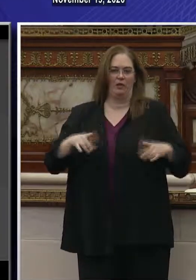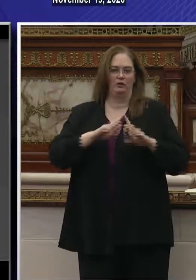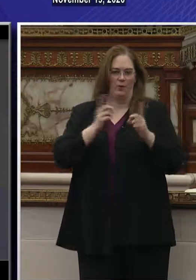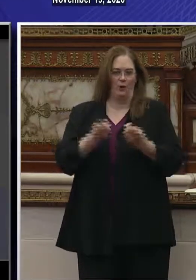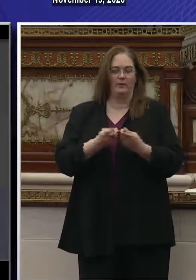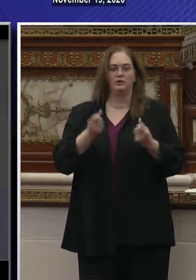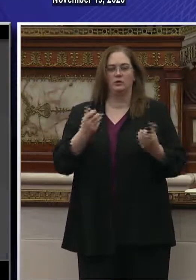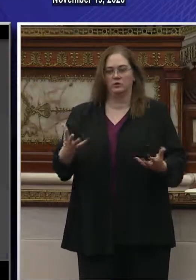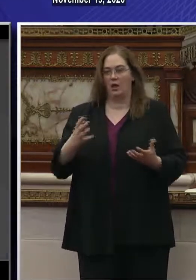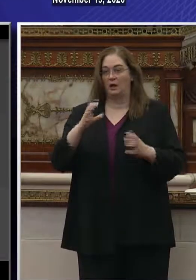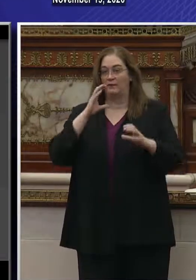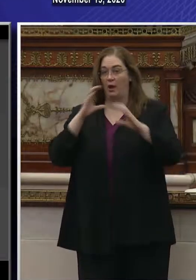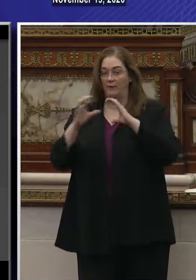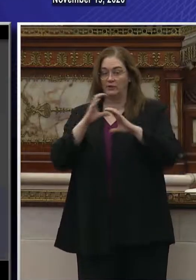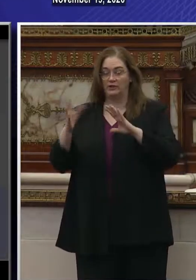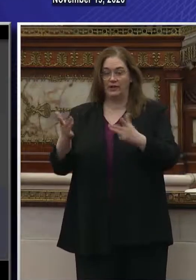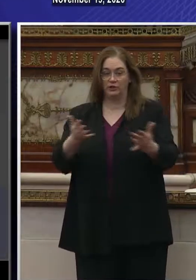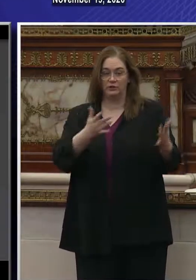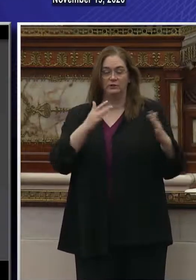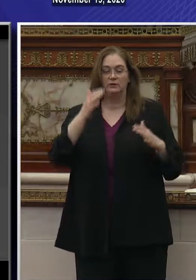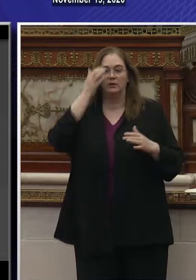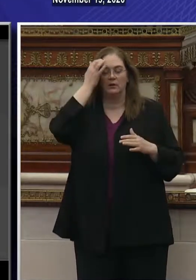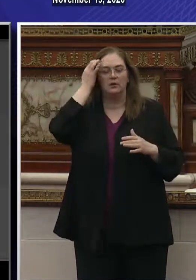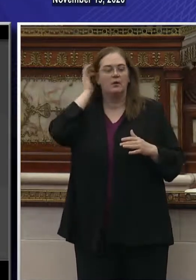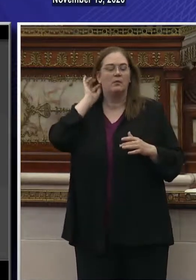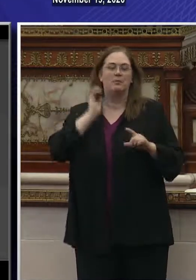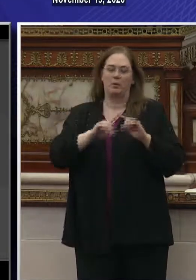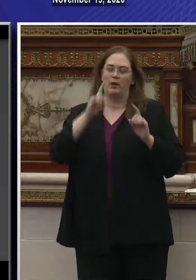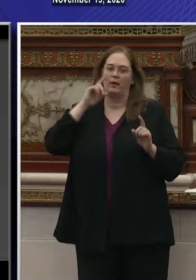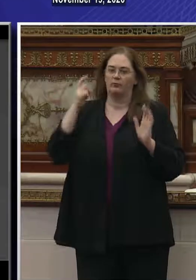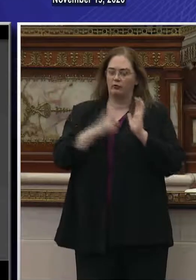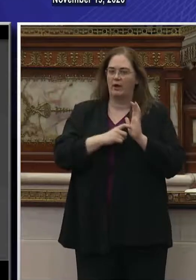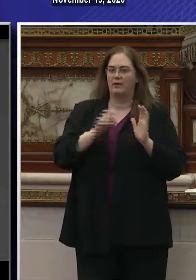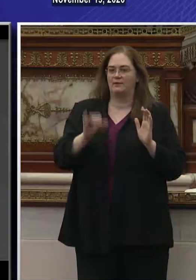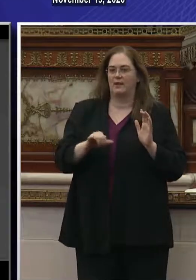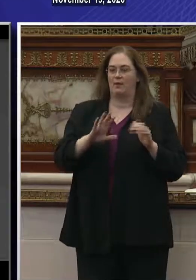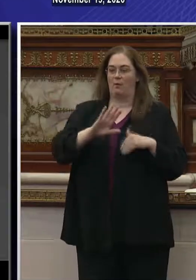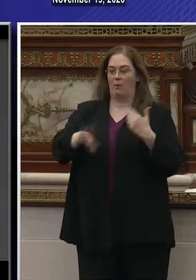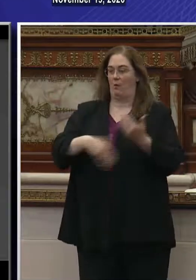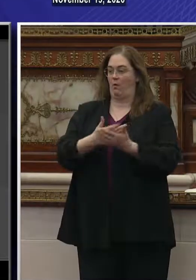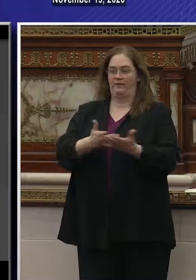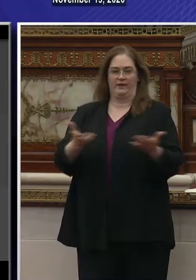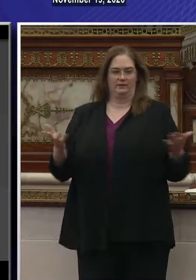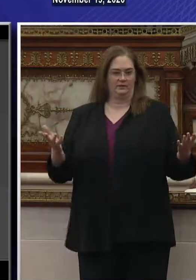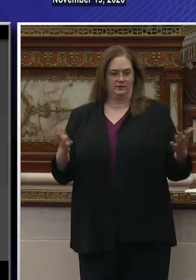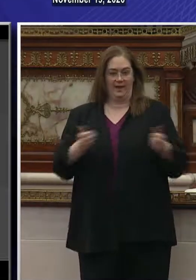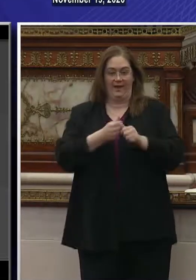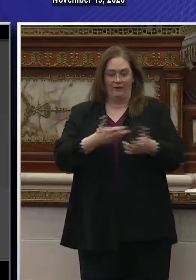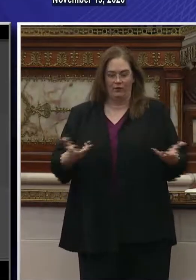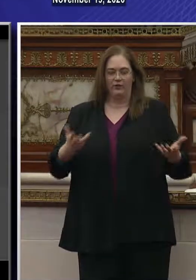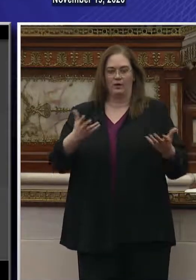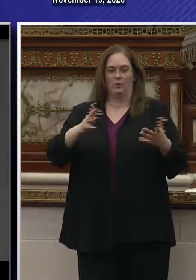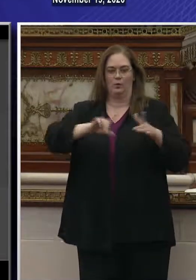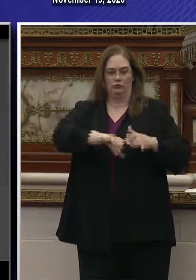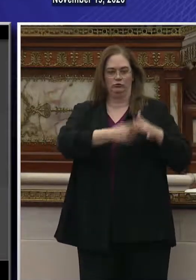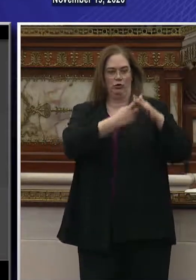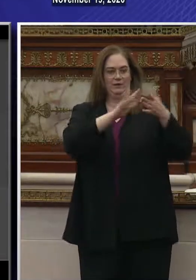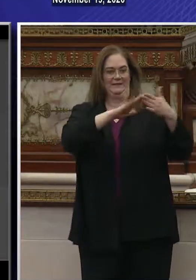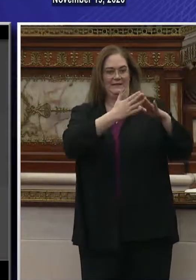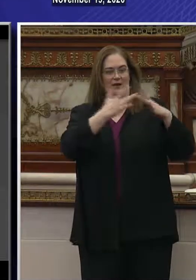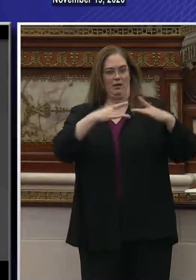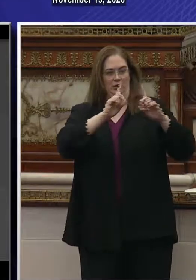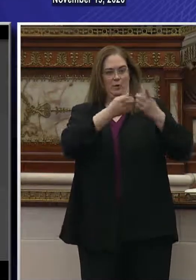of conversation, but we have to recognize that all of it will flow through the city's